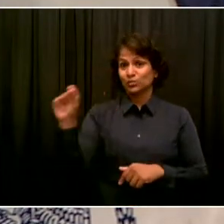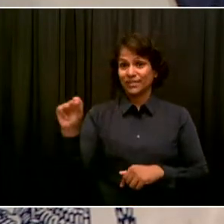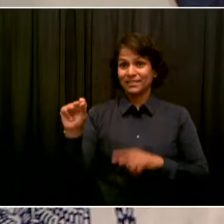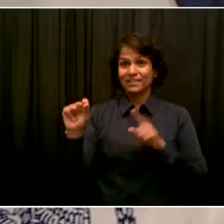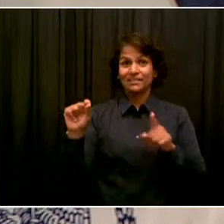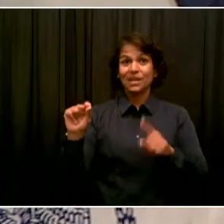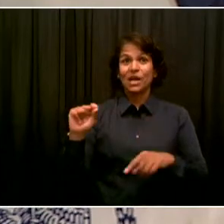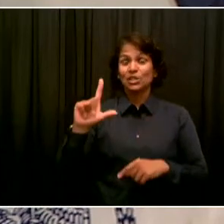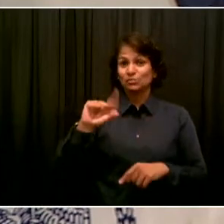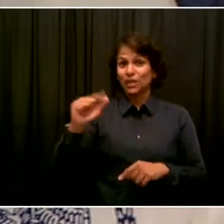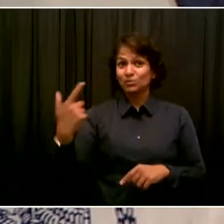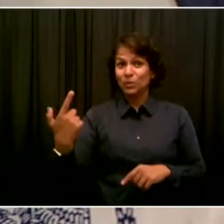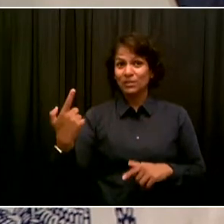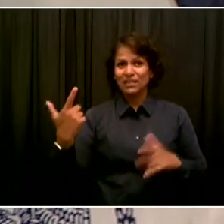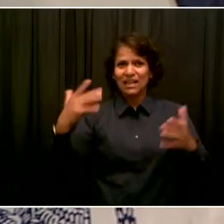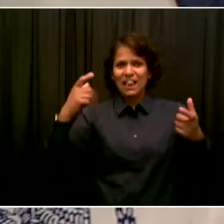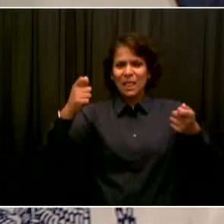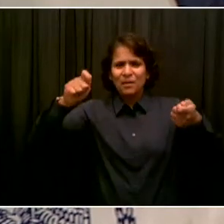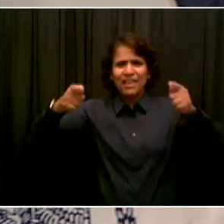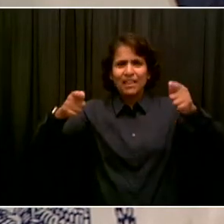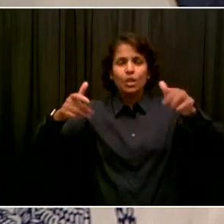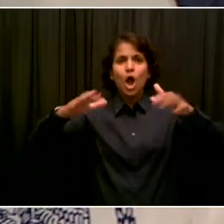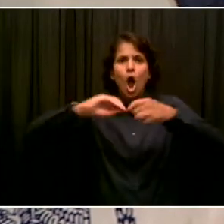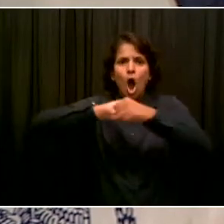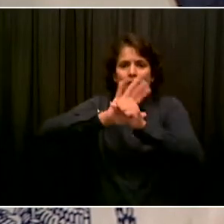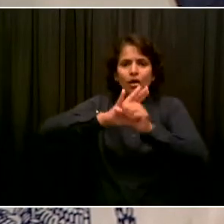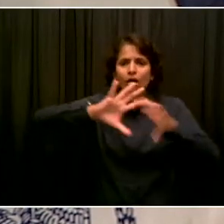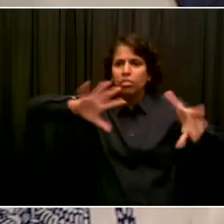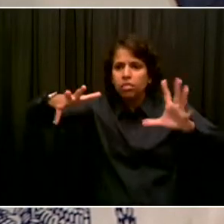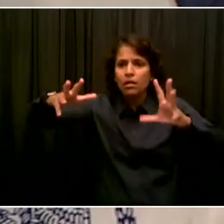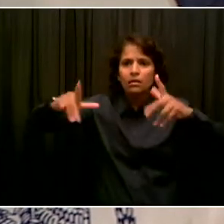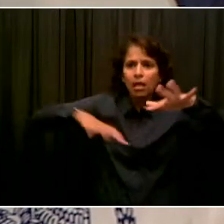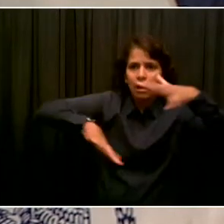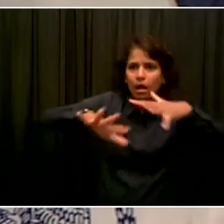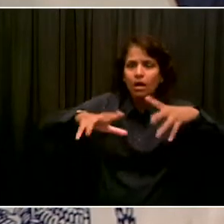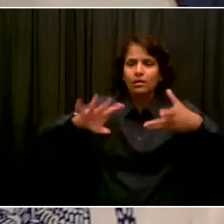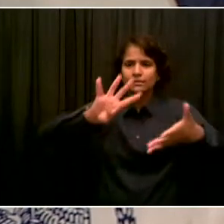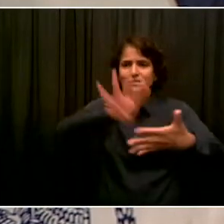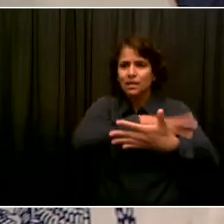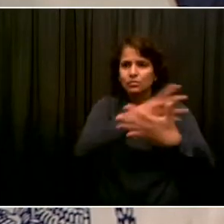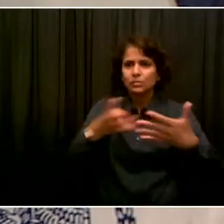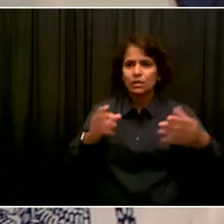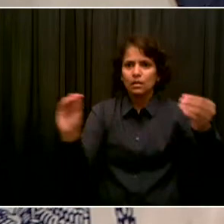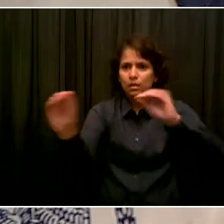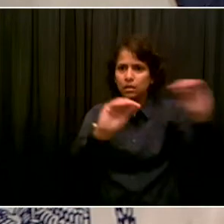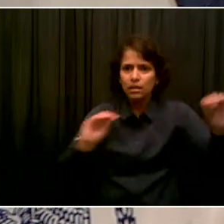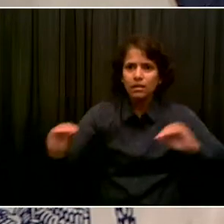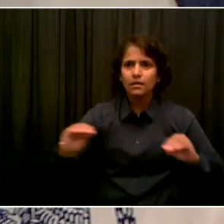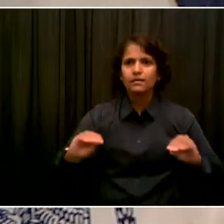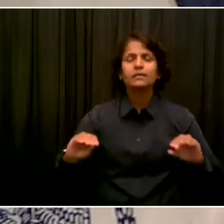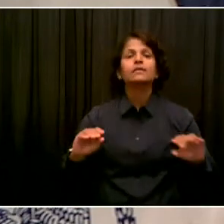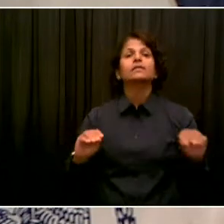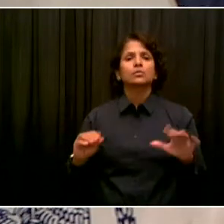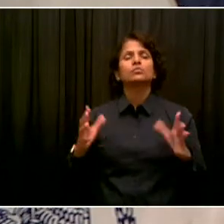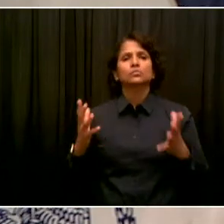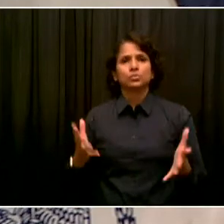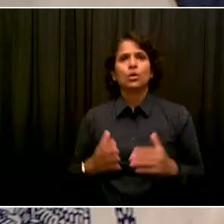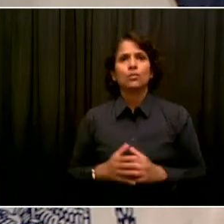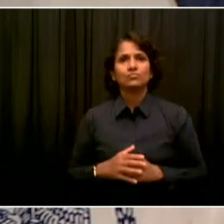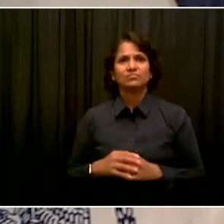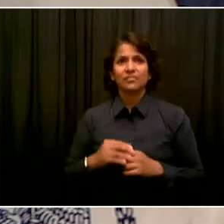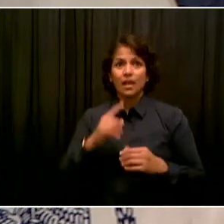such a holistic, such a total impact on our society, you can't act like that didn't happen. What has happened as a